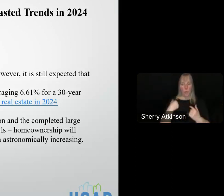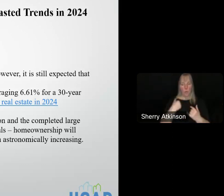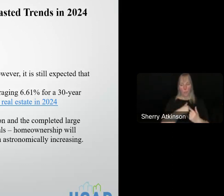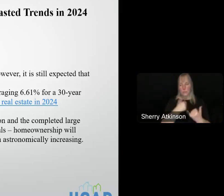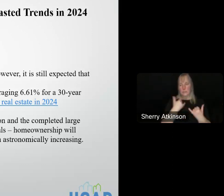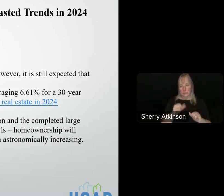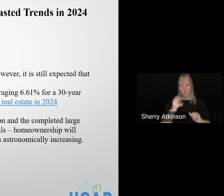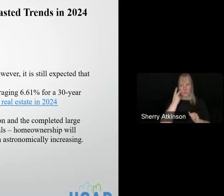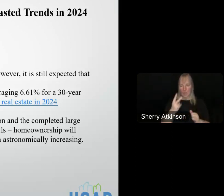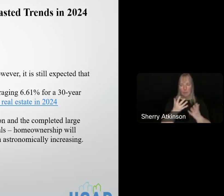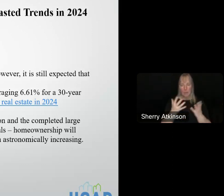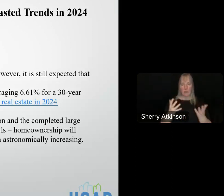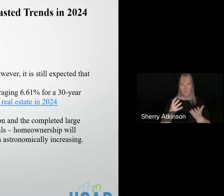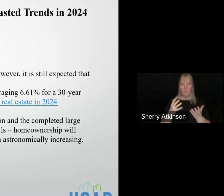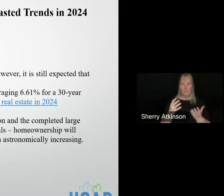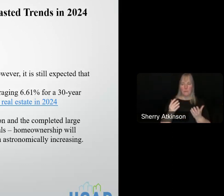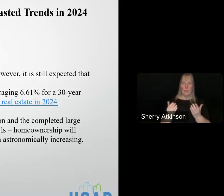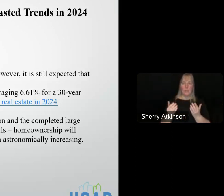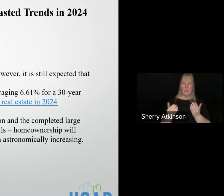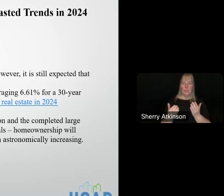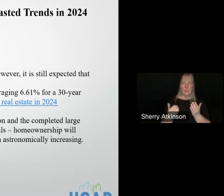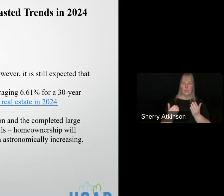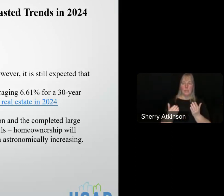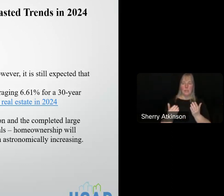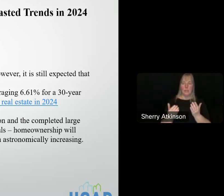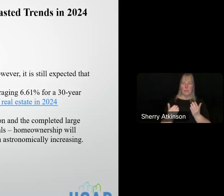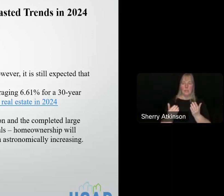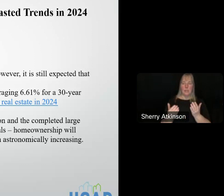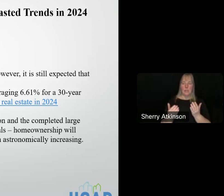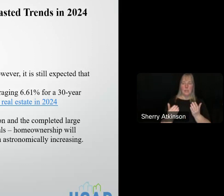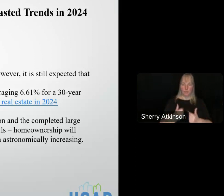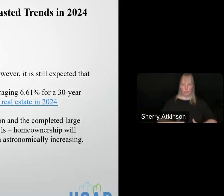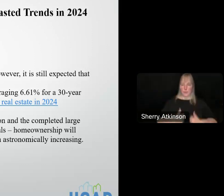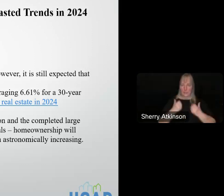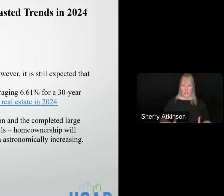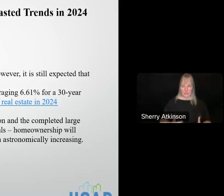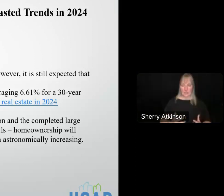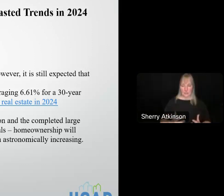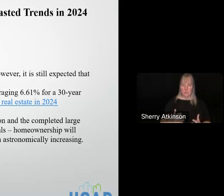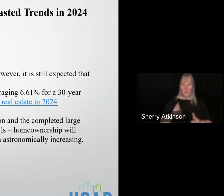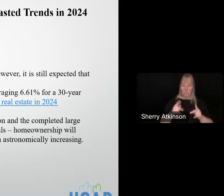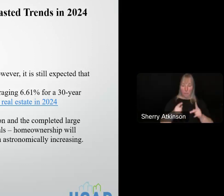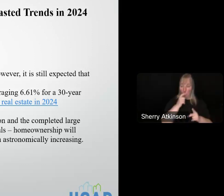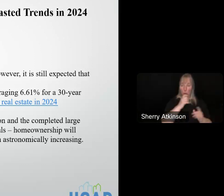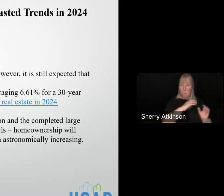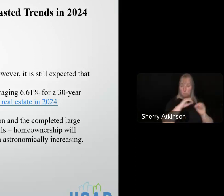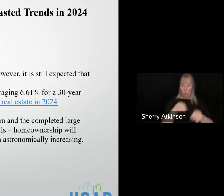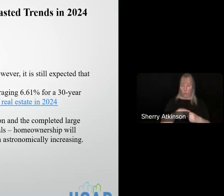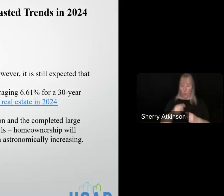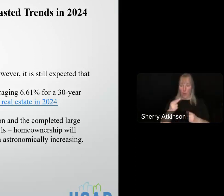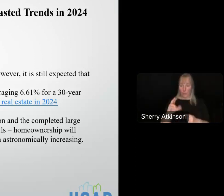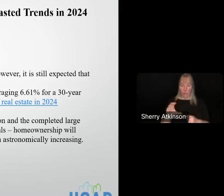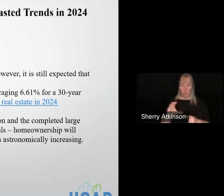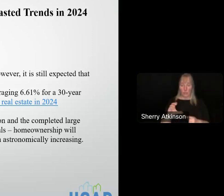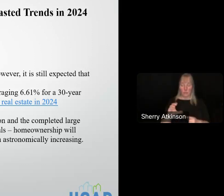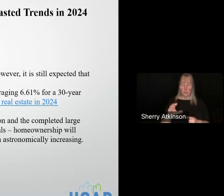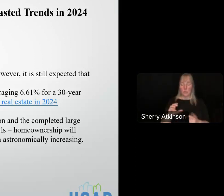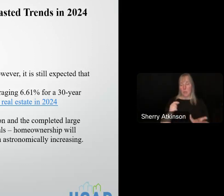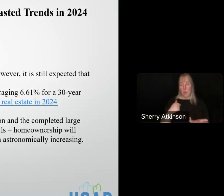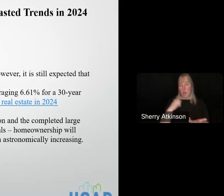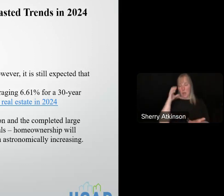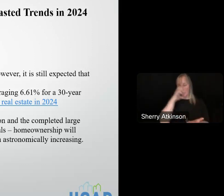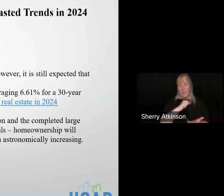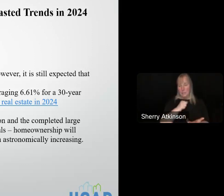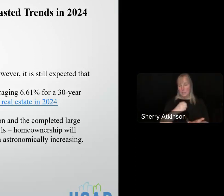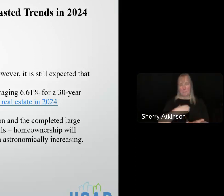the incoming residents or who are moving into the county, they don't I guess